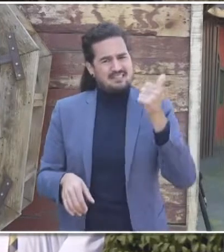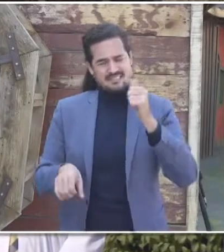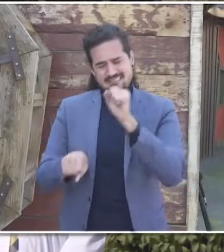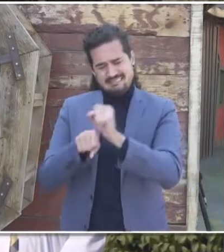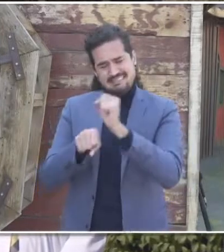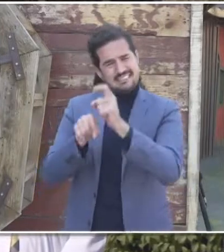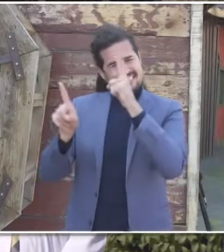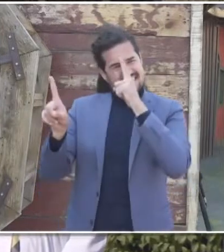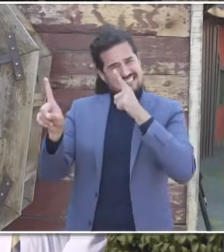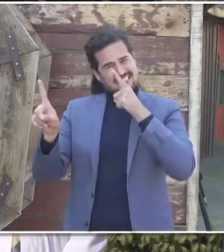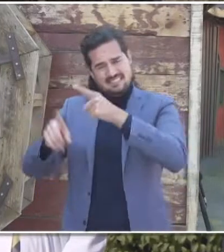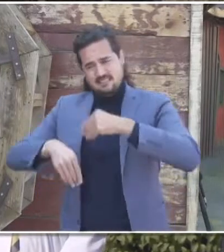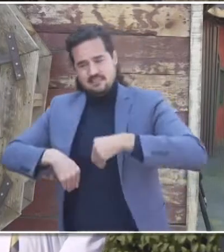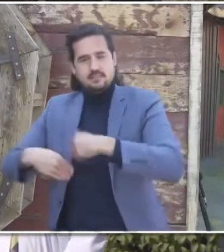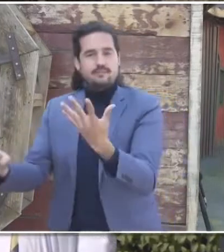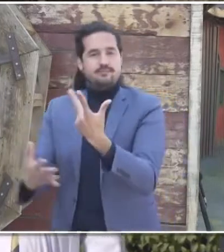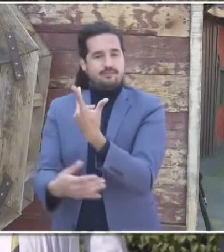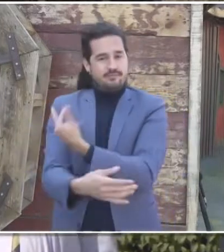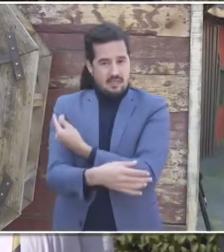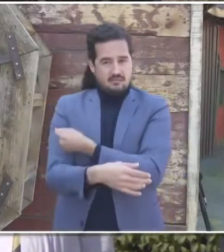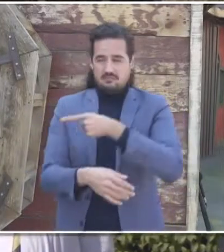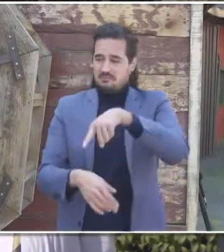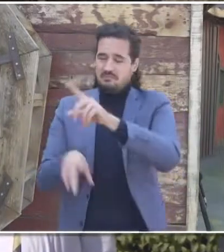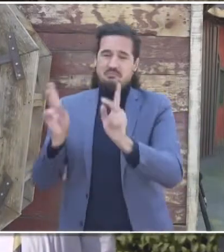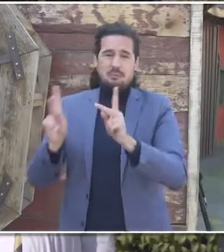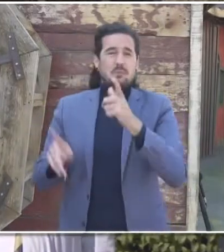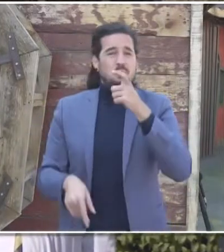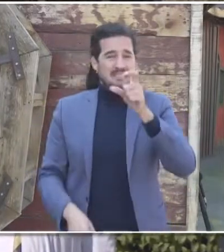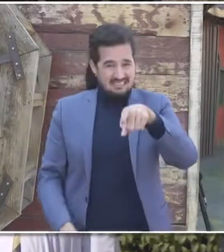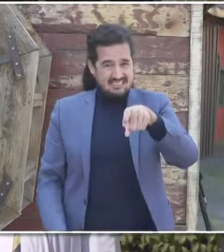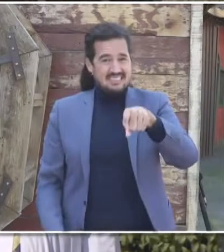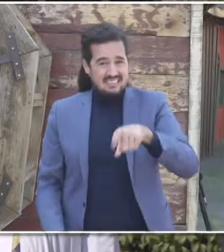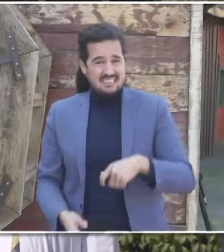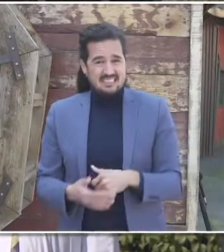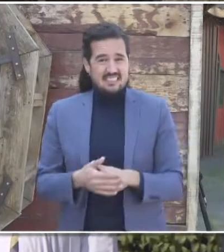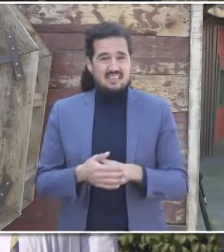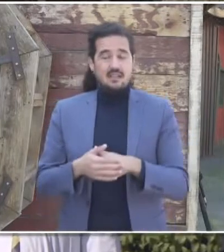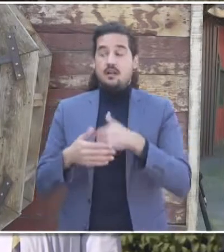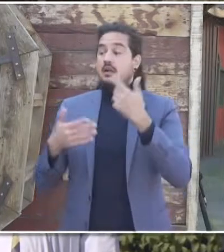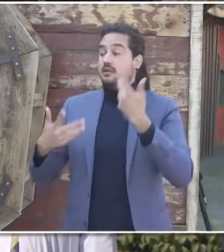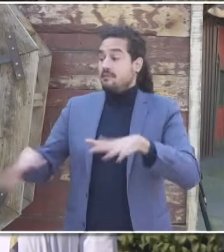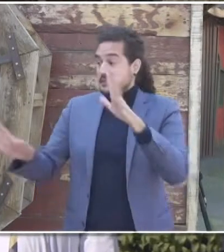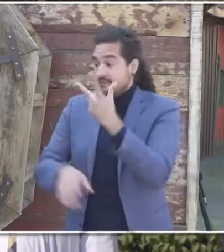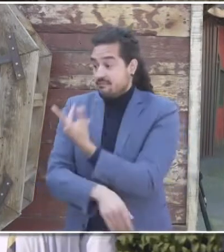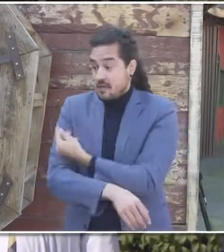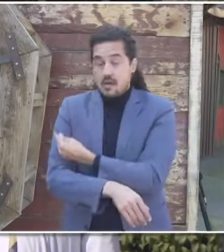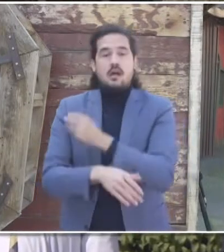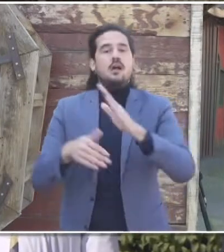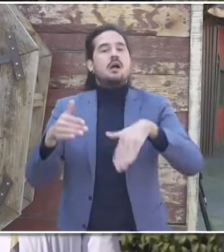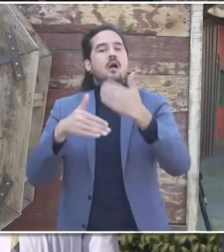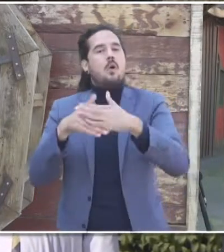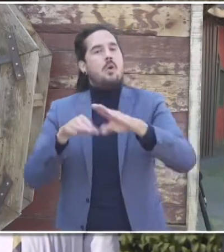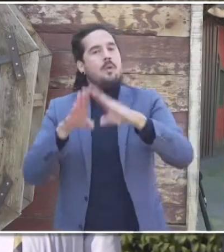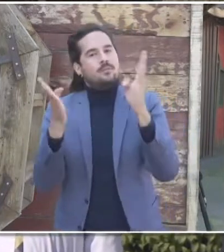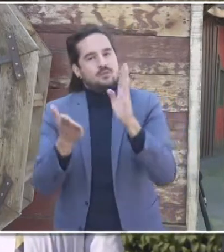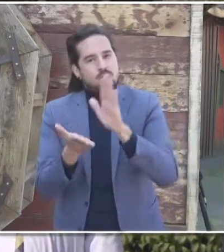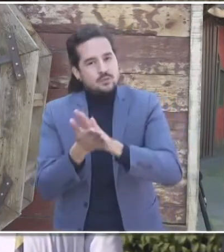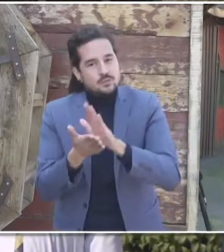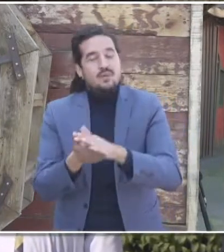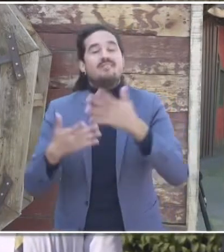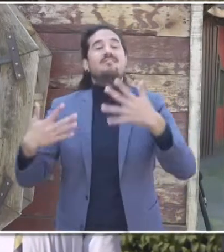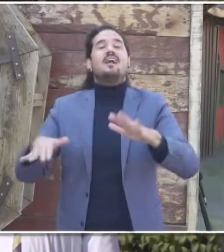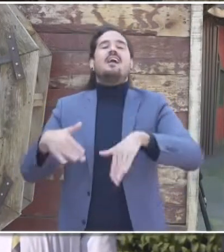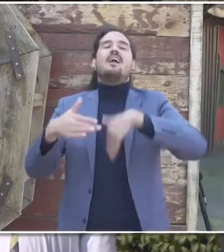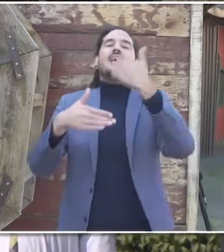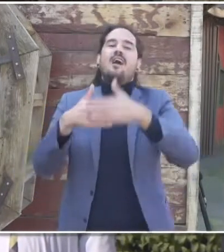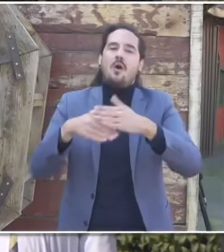many people as we possibly can so we can reopen our schools, our economy, and ultimately save lives. Next, I'd